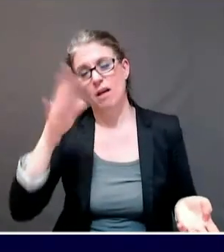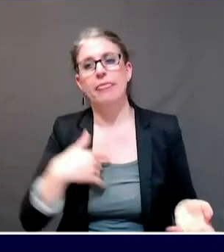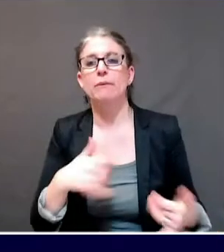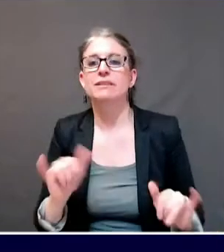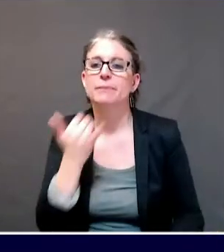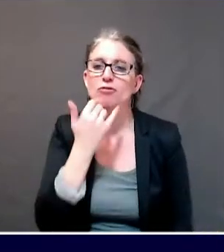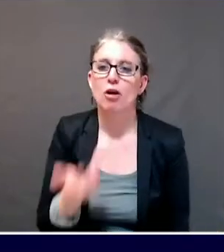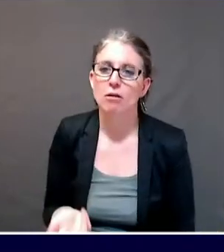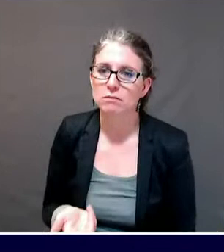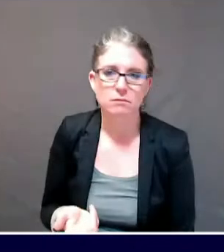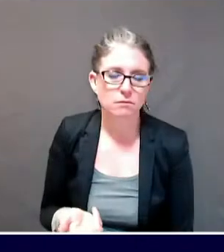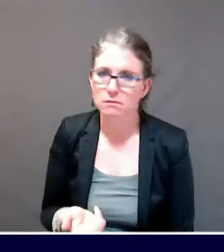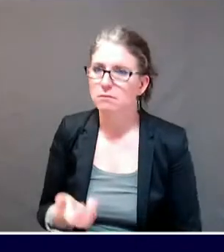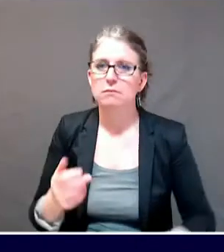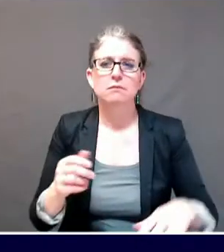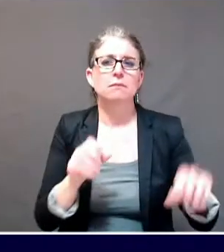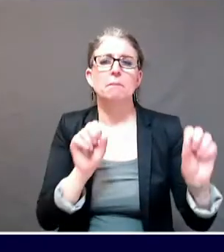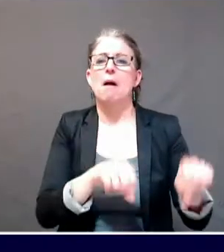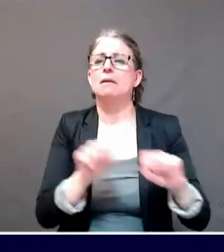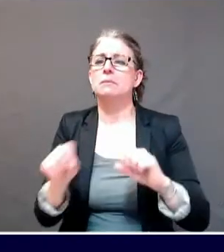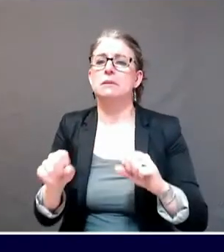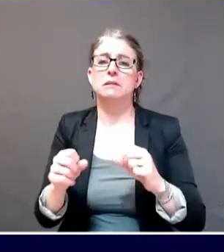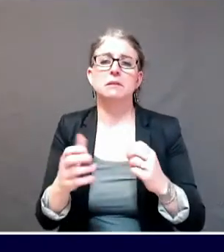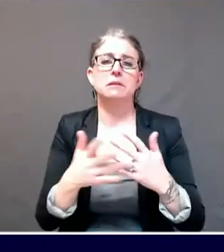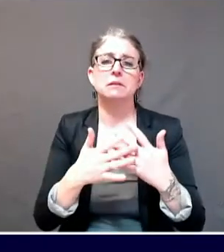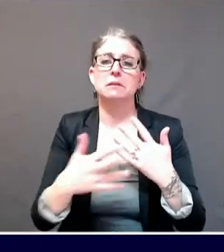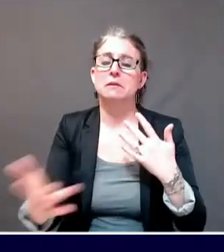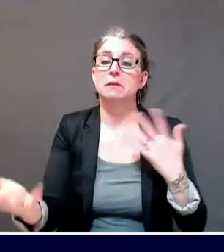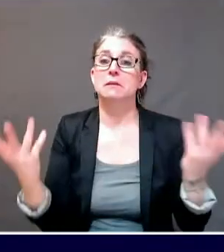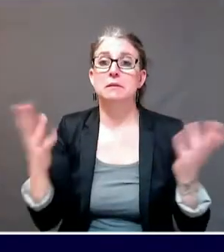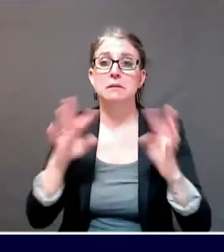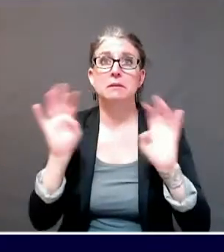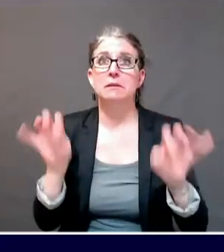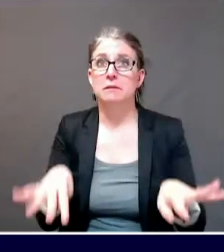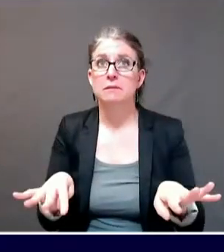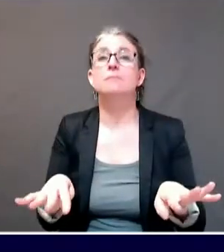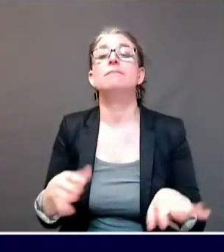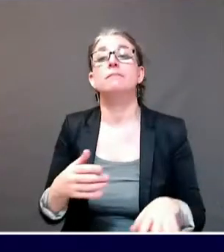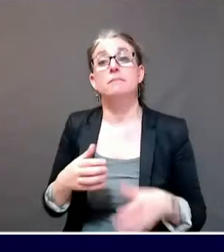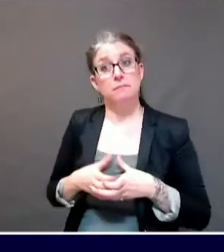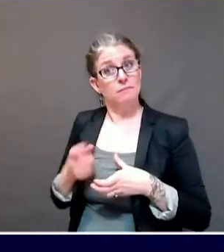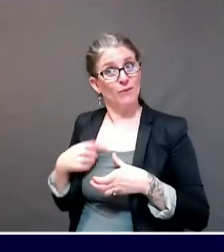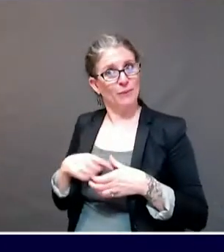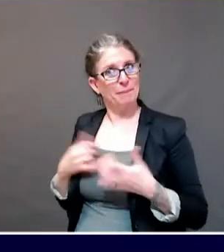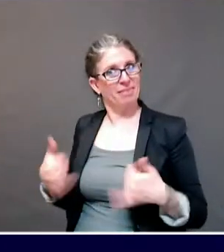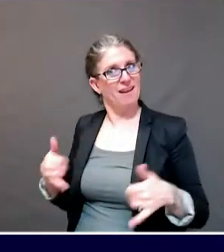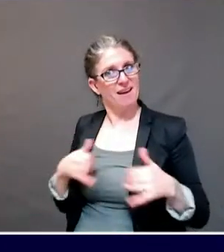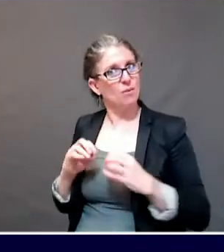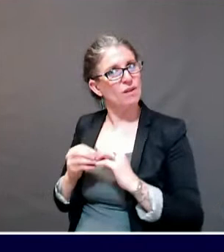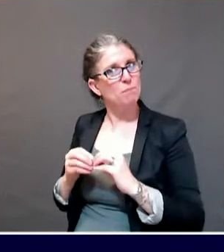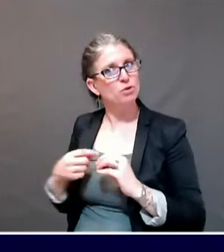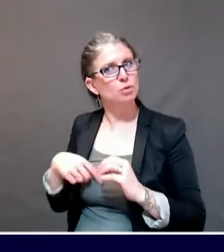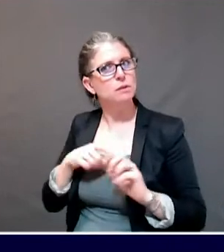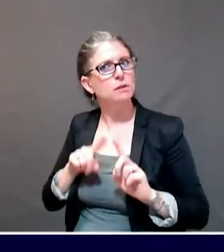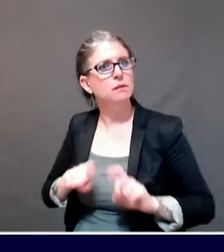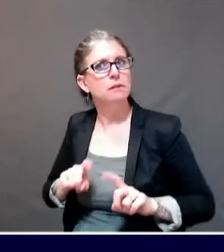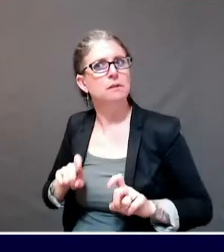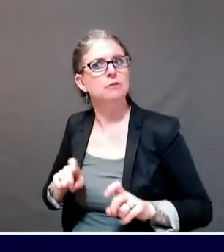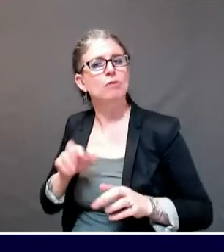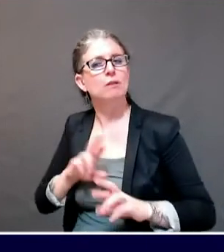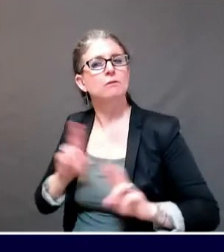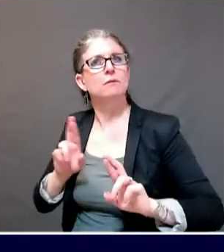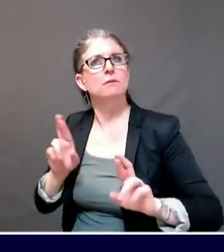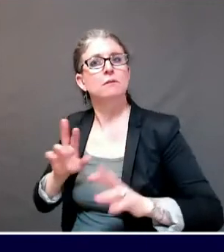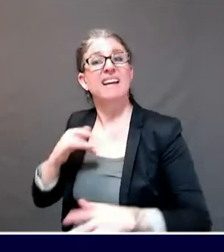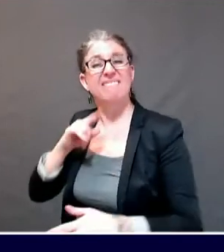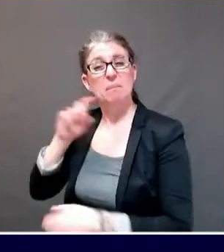First of all, my team and I have been thinking about that exact thing, which is essentially, I've talked about how right now we